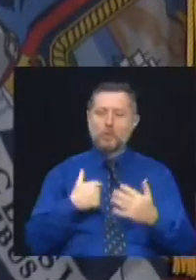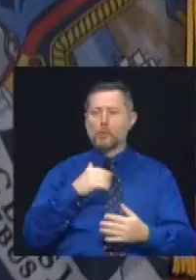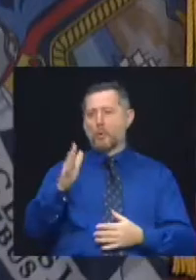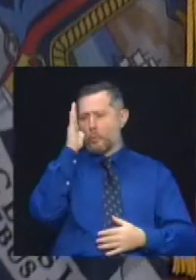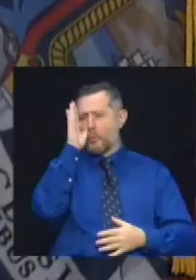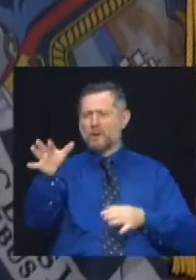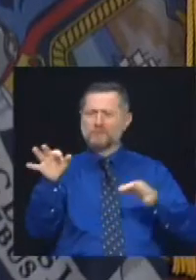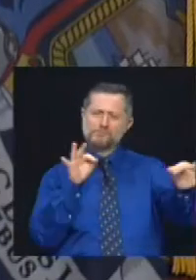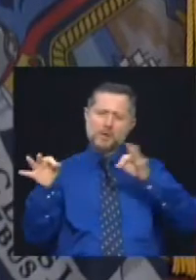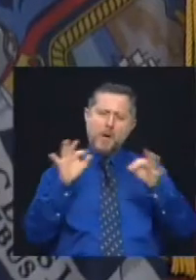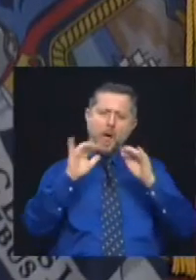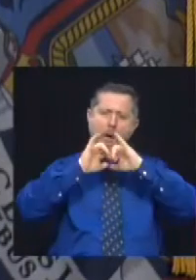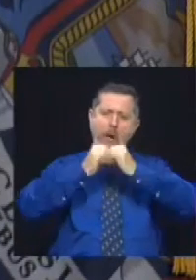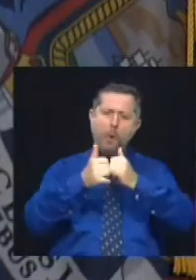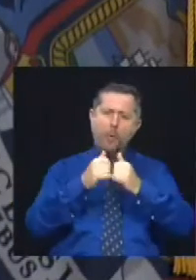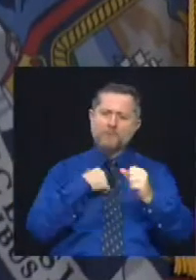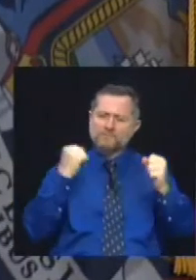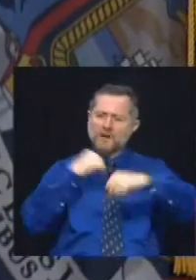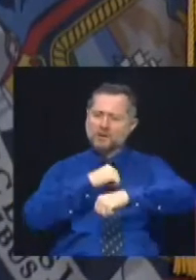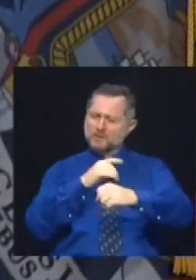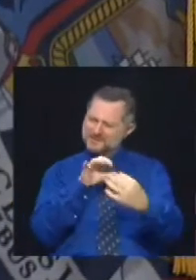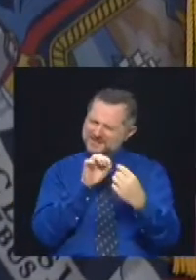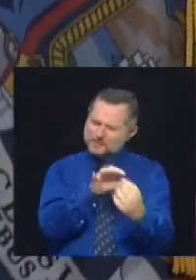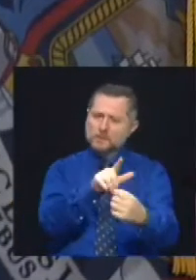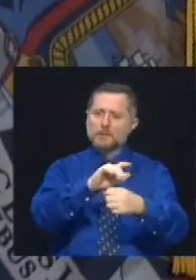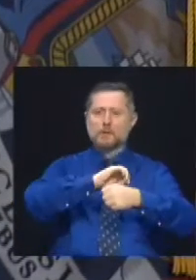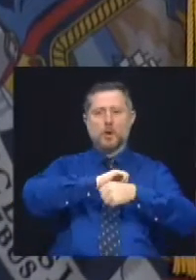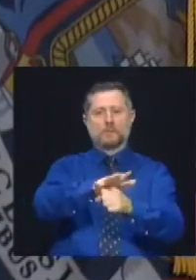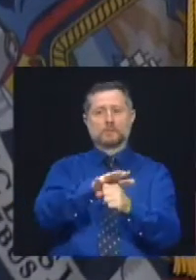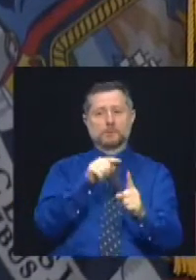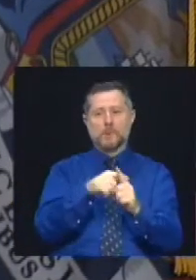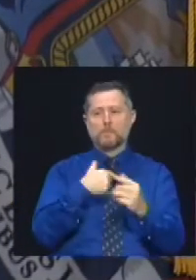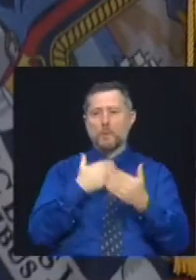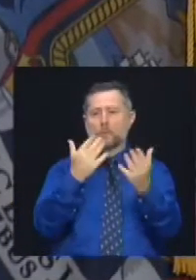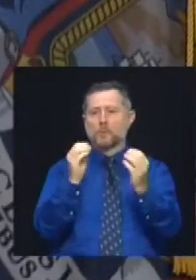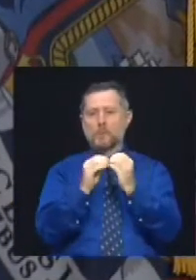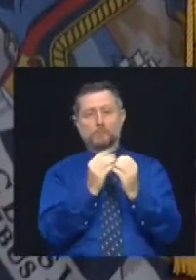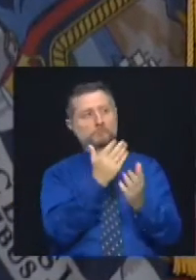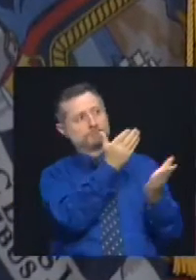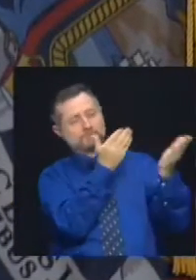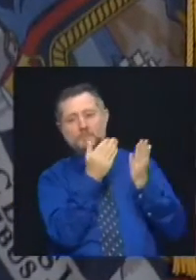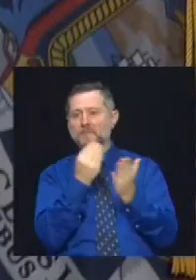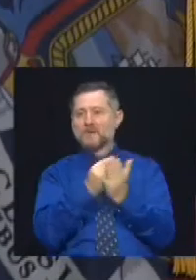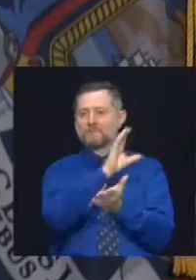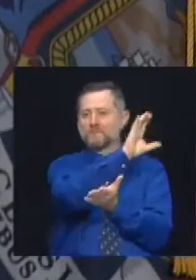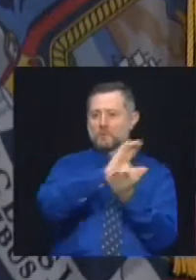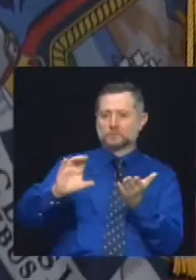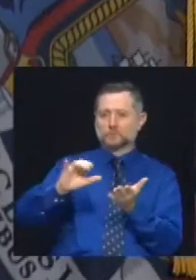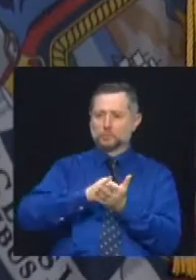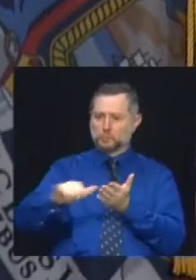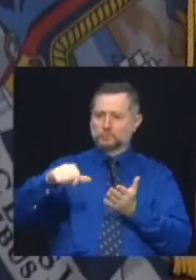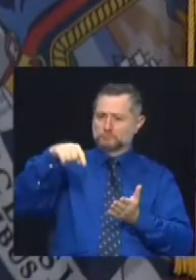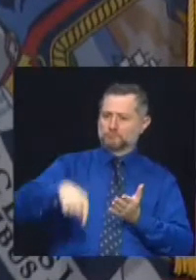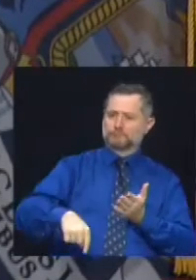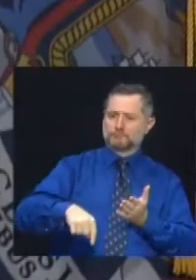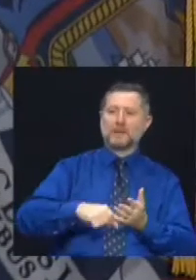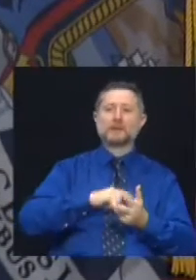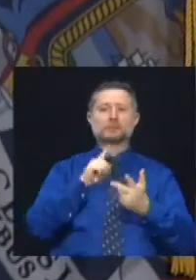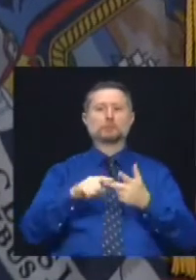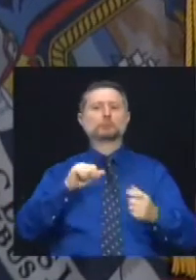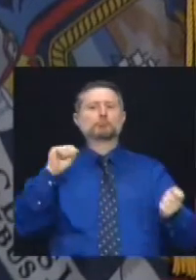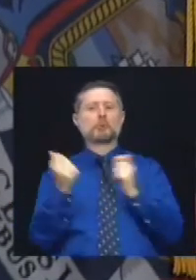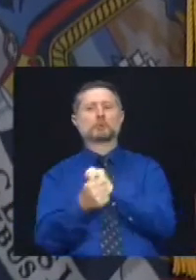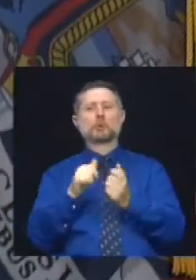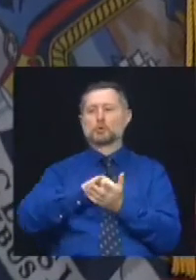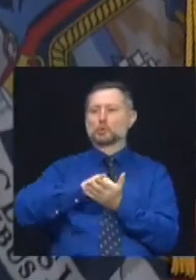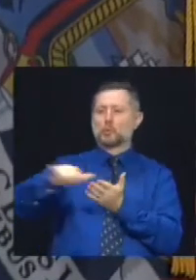combating COVID, getting direct aid to New Yorkers more quickly, and changing the culture of Albany. And that's why I'm